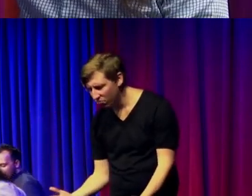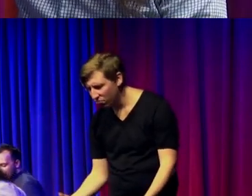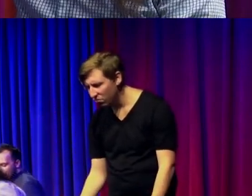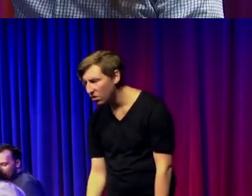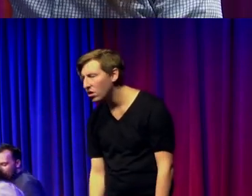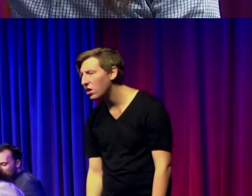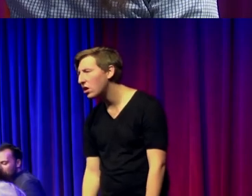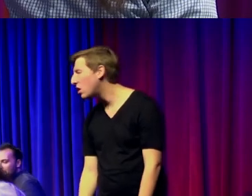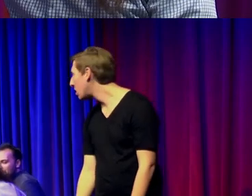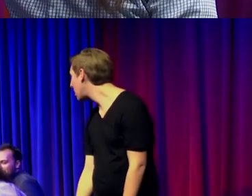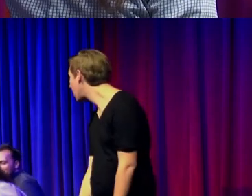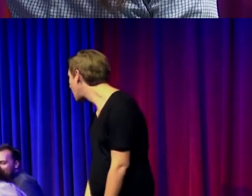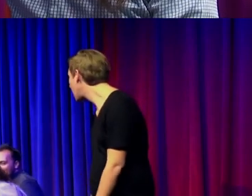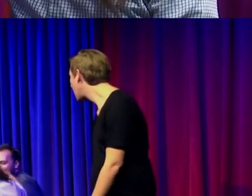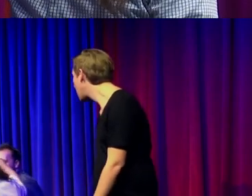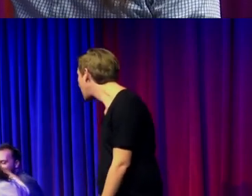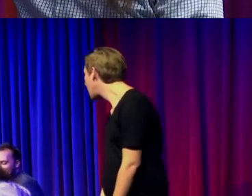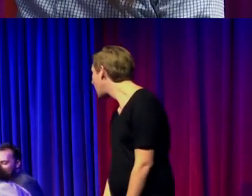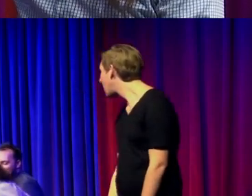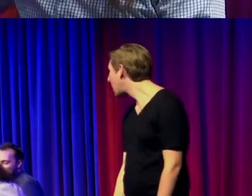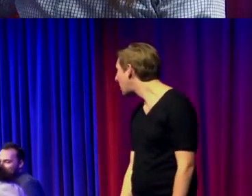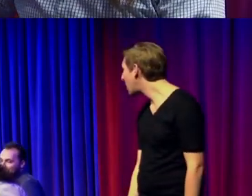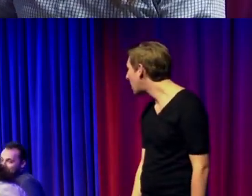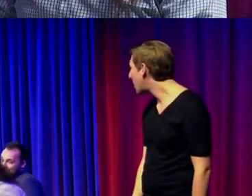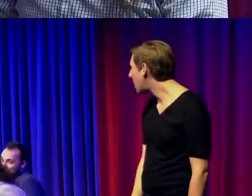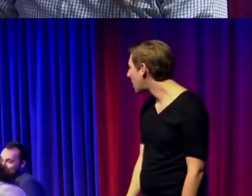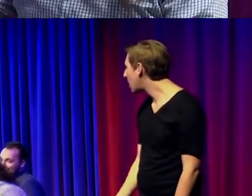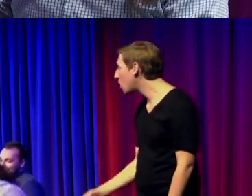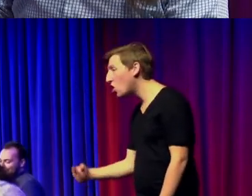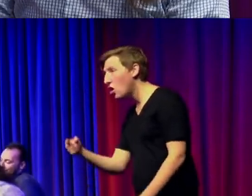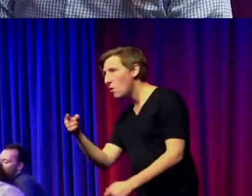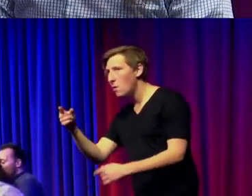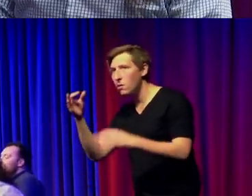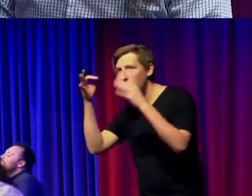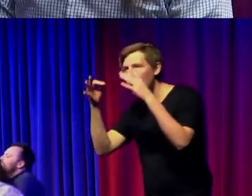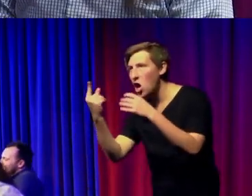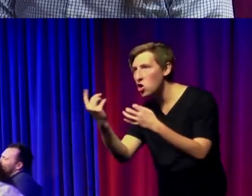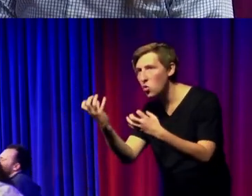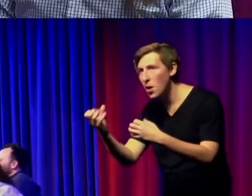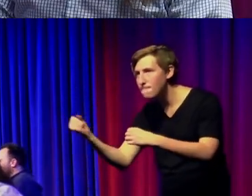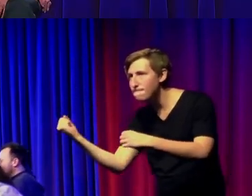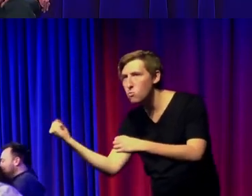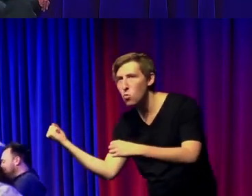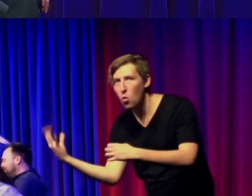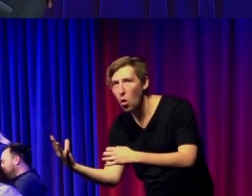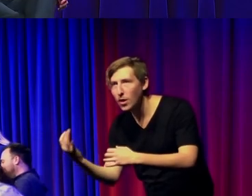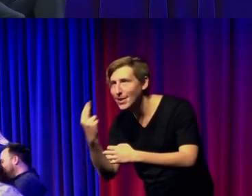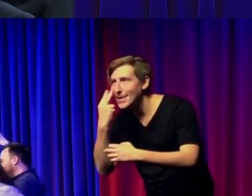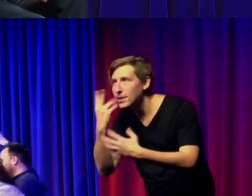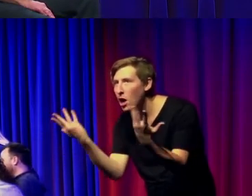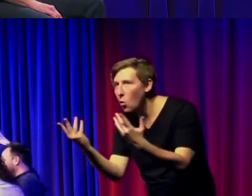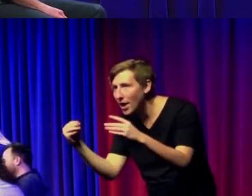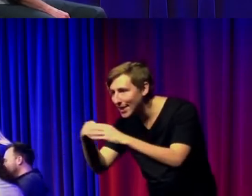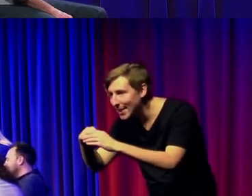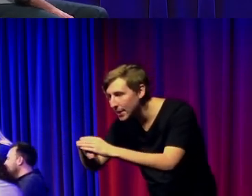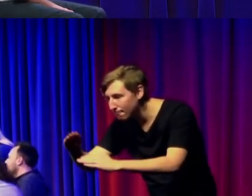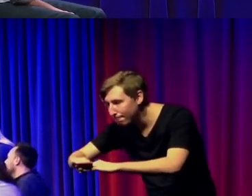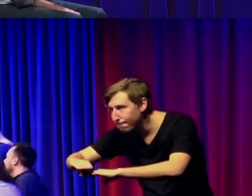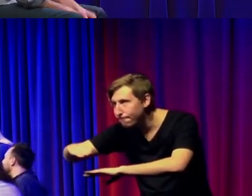chest? Oh, are you going to put it in my Pringles can? Yeah. Throw it in. Shake it like it's Yahtzee.